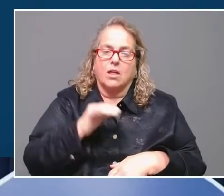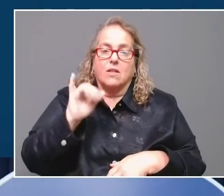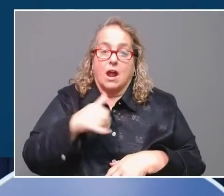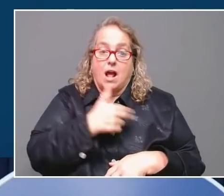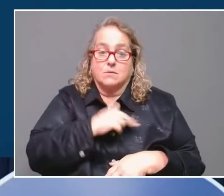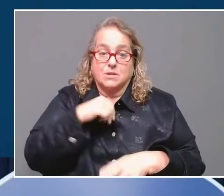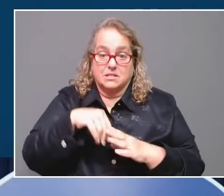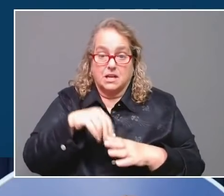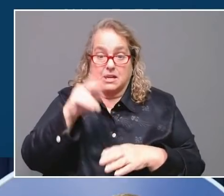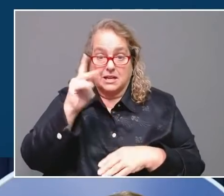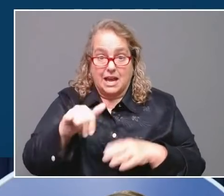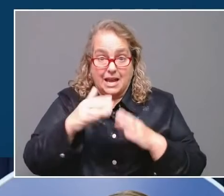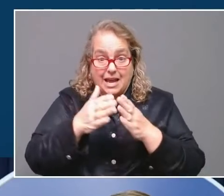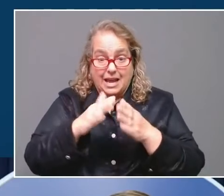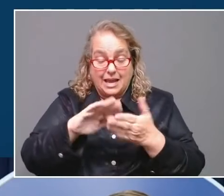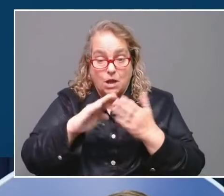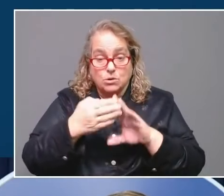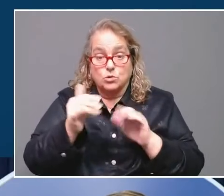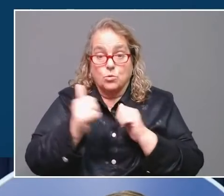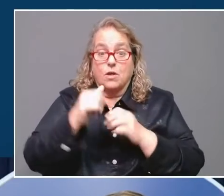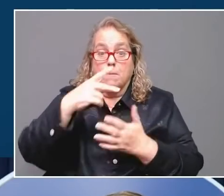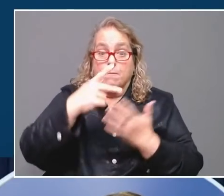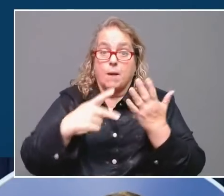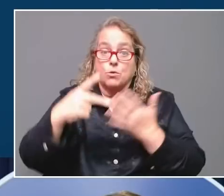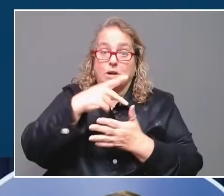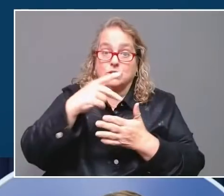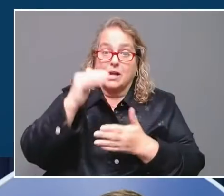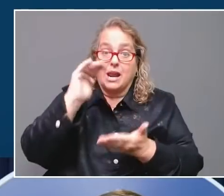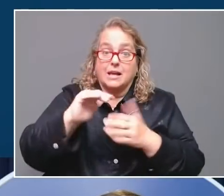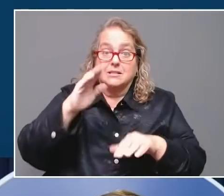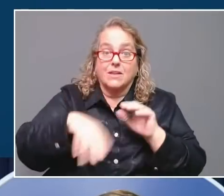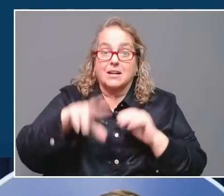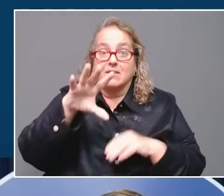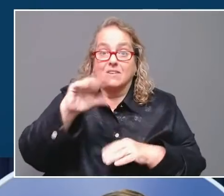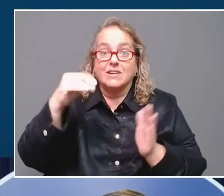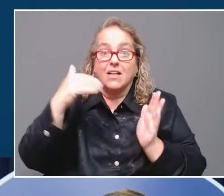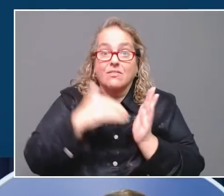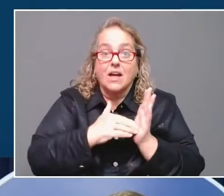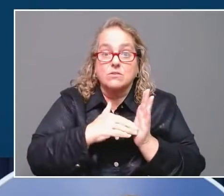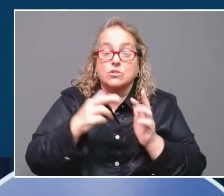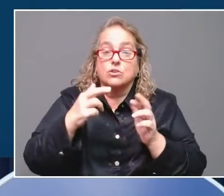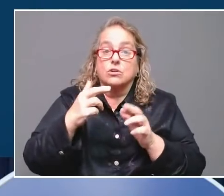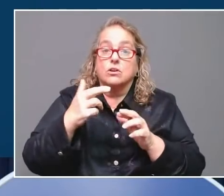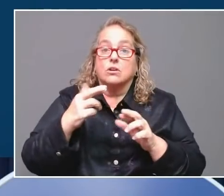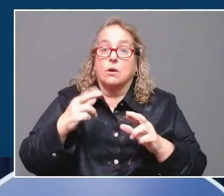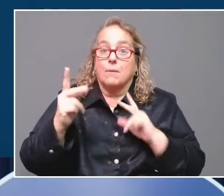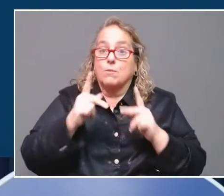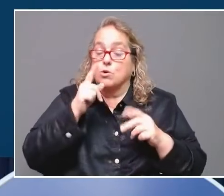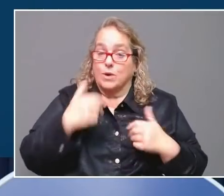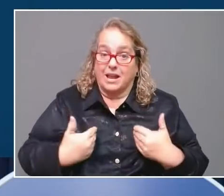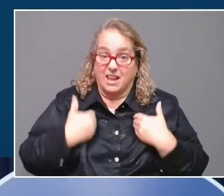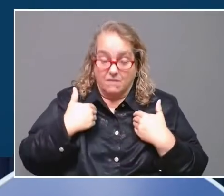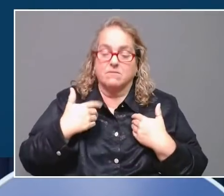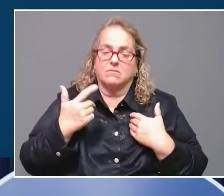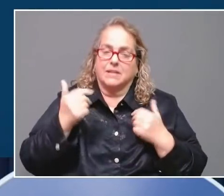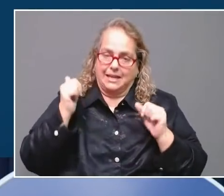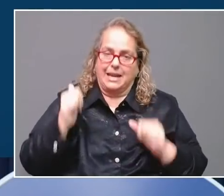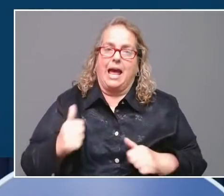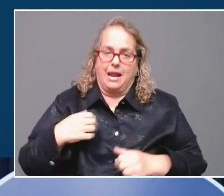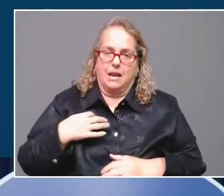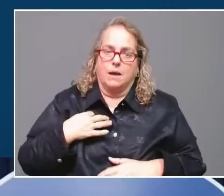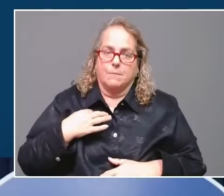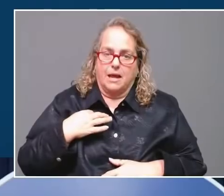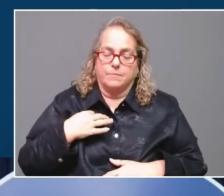counties with populations of less than 50,000 residents are eligible to apply. The funds will